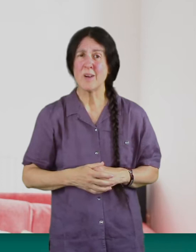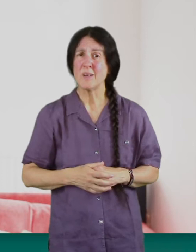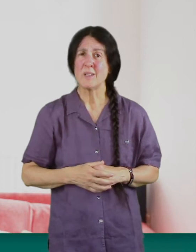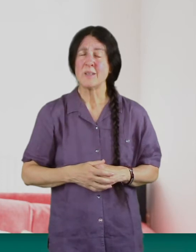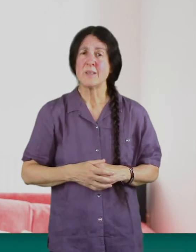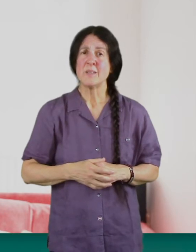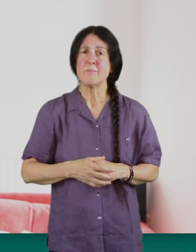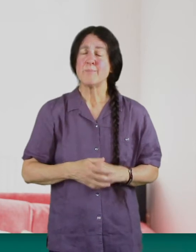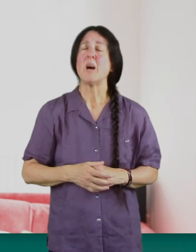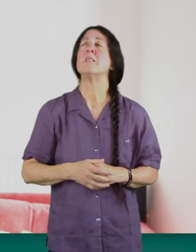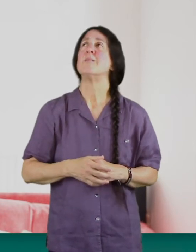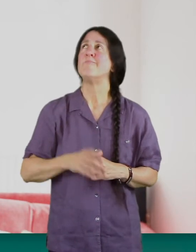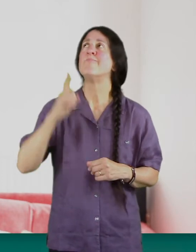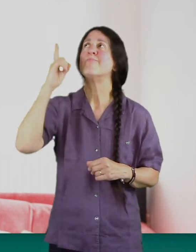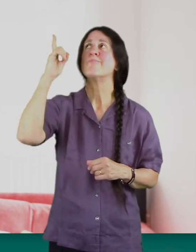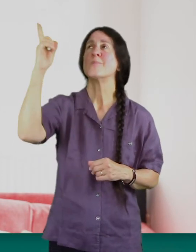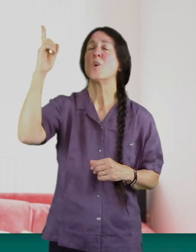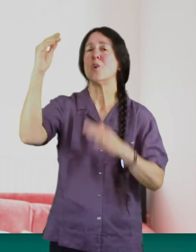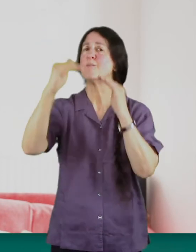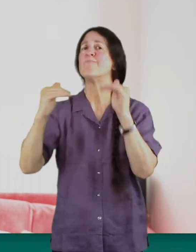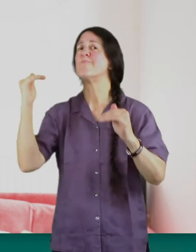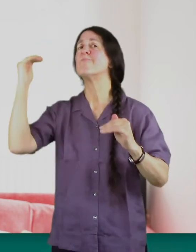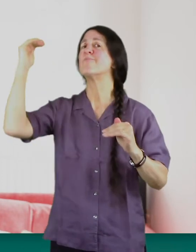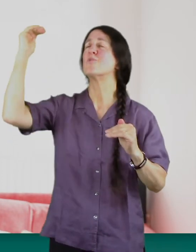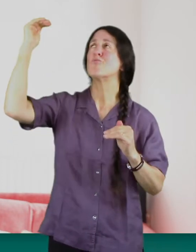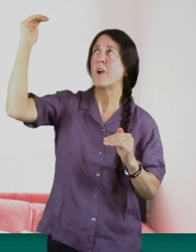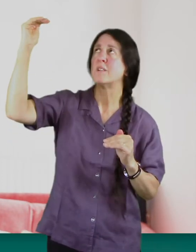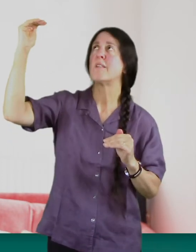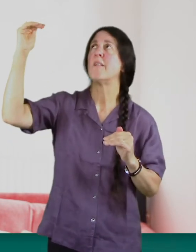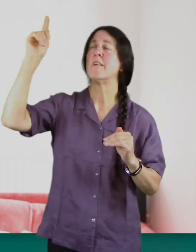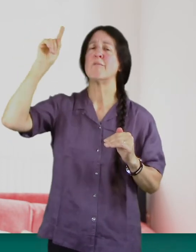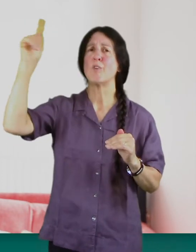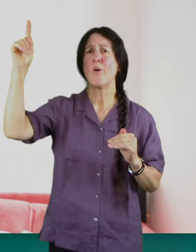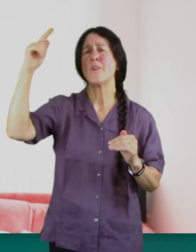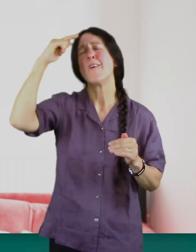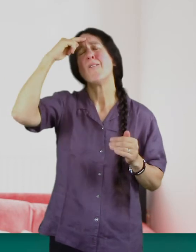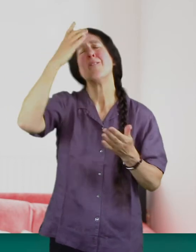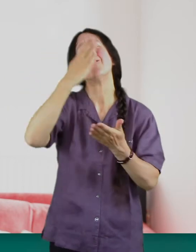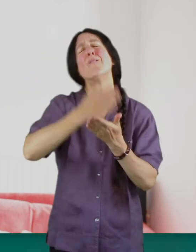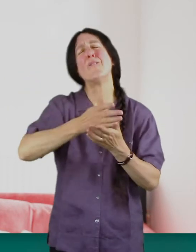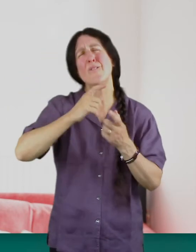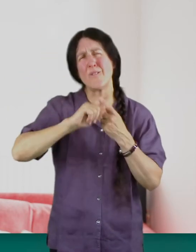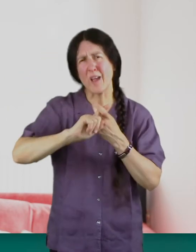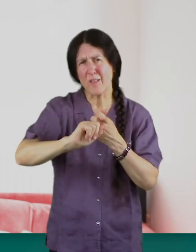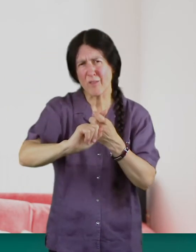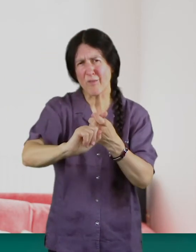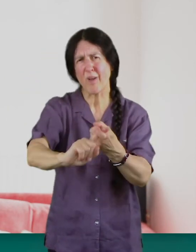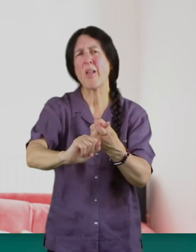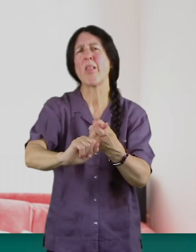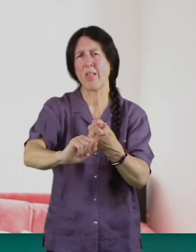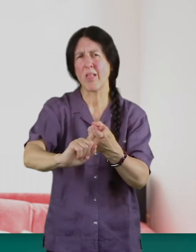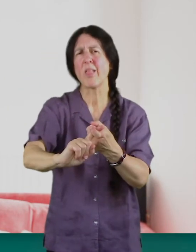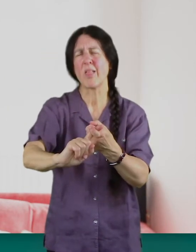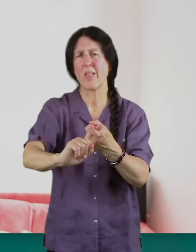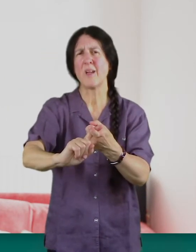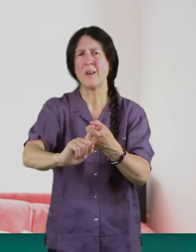I think also that God is gracious and he's faithful. And he's faithful to the promise that he made